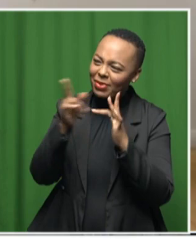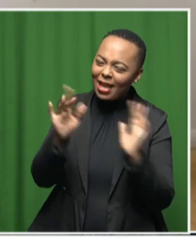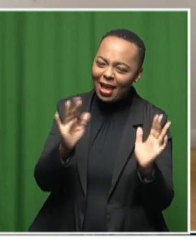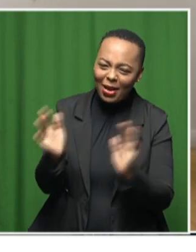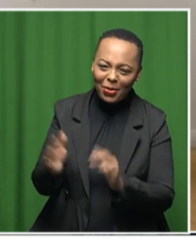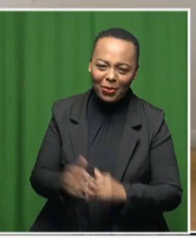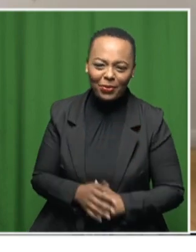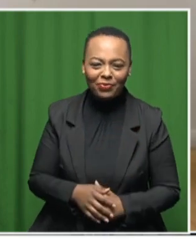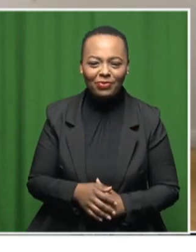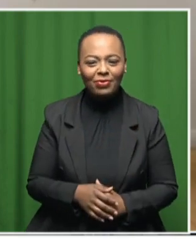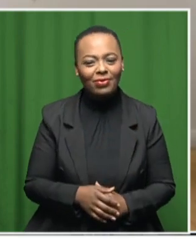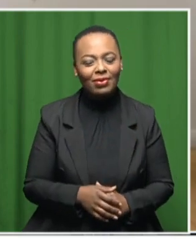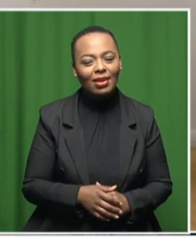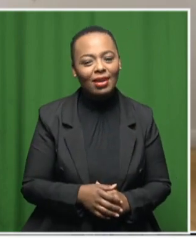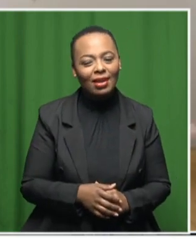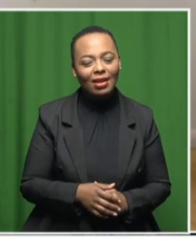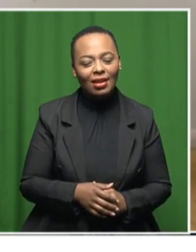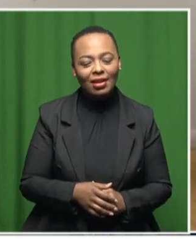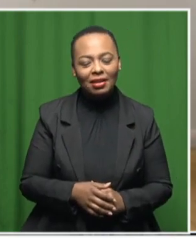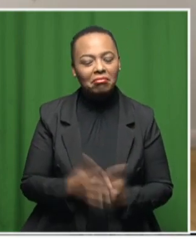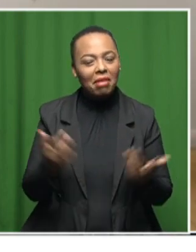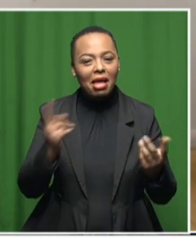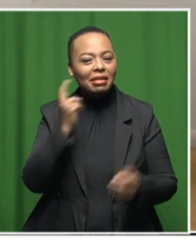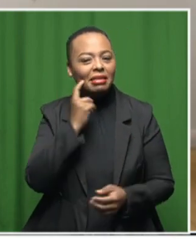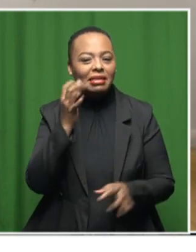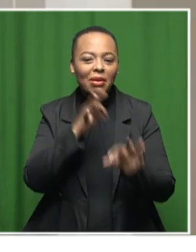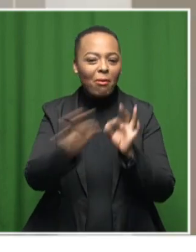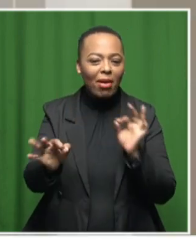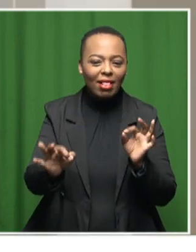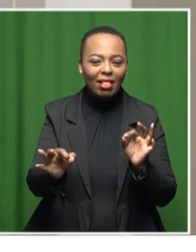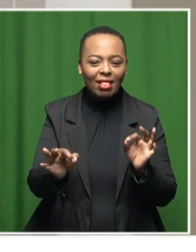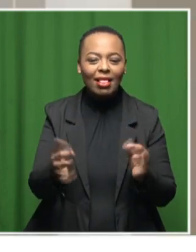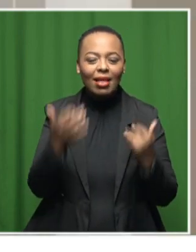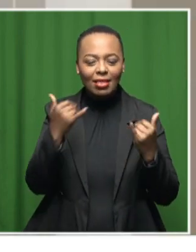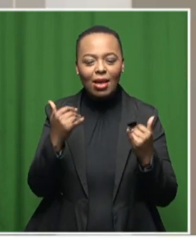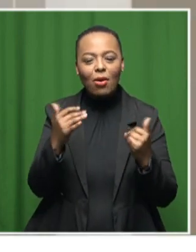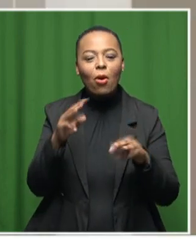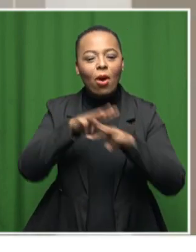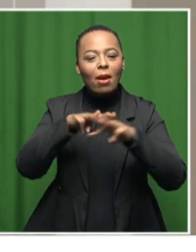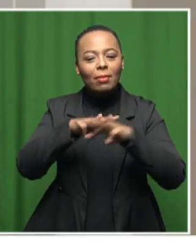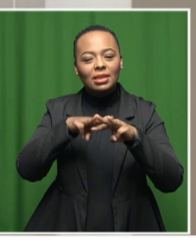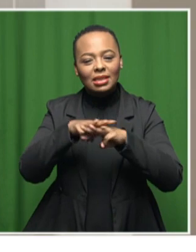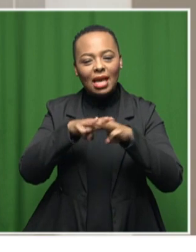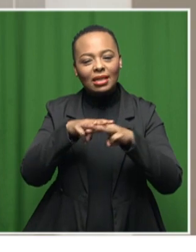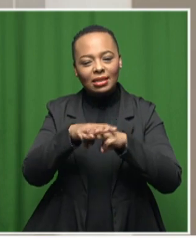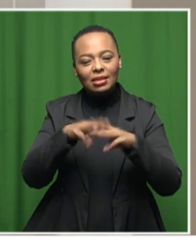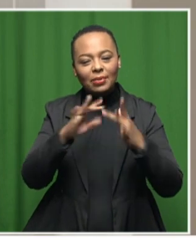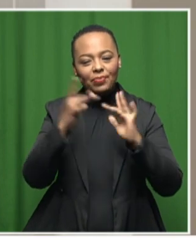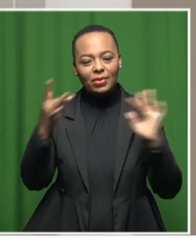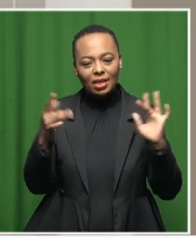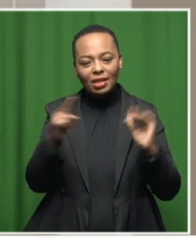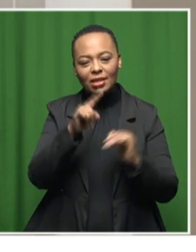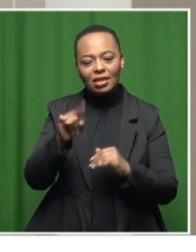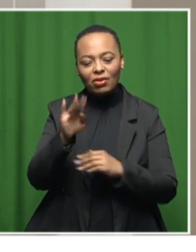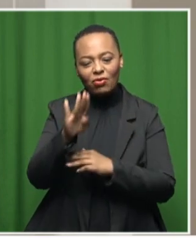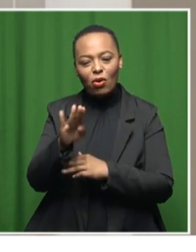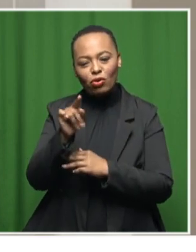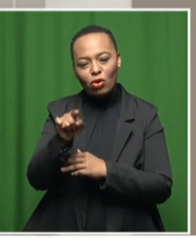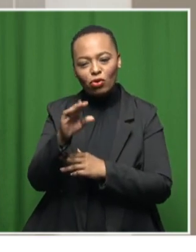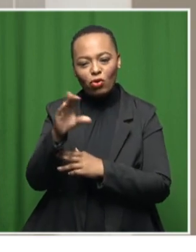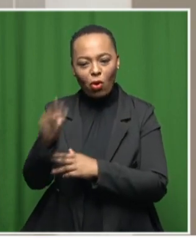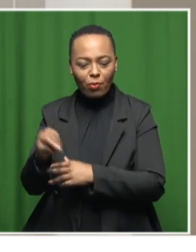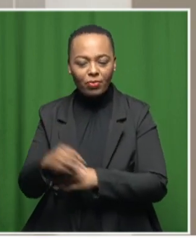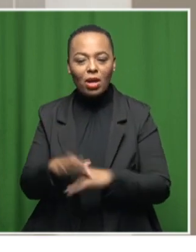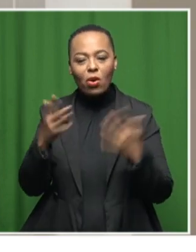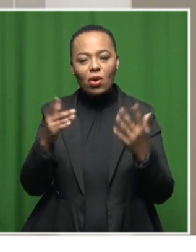get in touch with you? Well, it's very simple. I think the best way is to direct them to my website, which is lizettevolkwyn.com, or